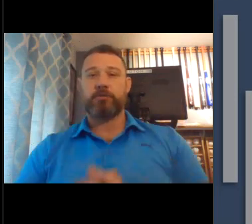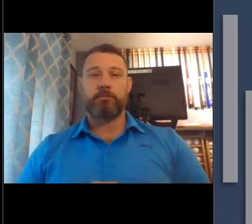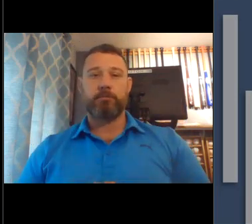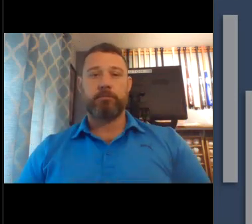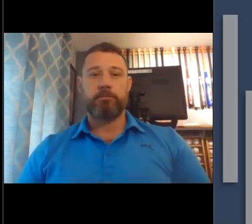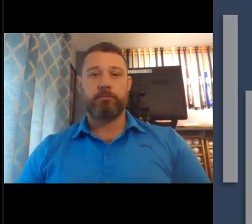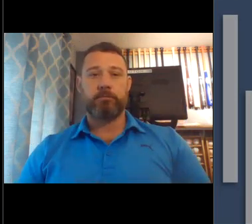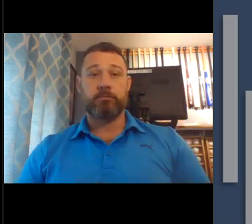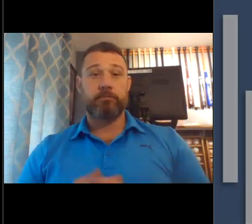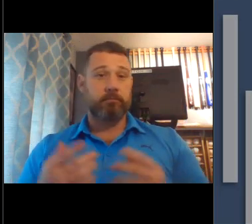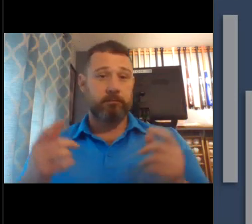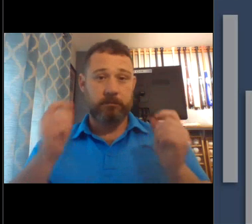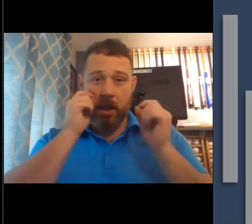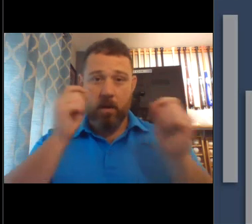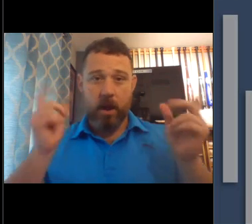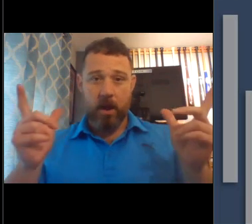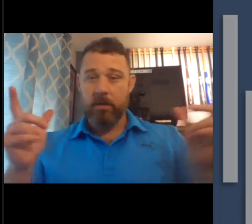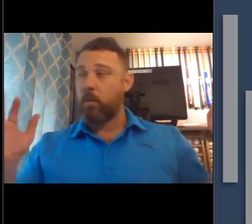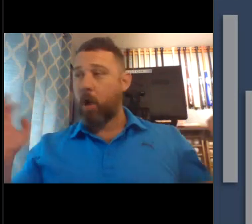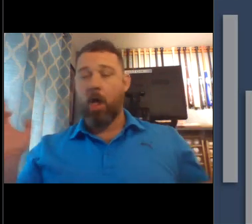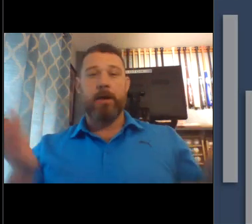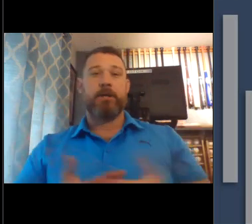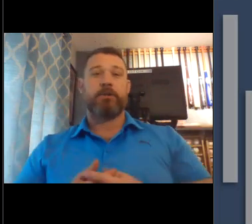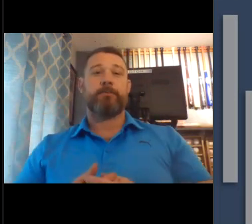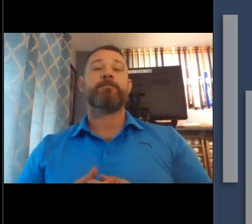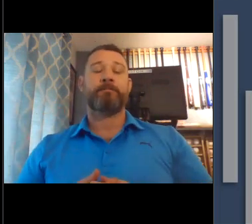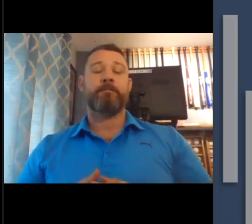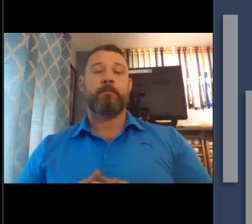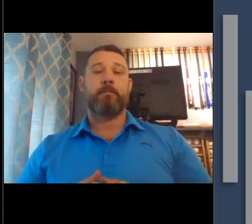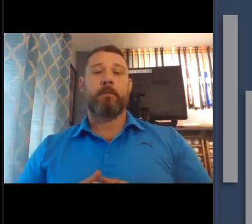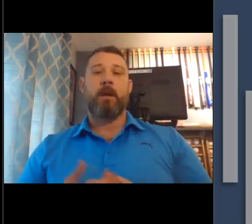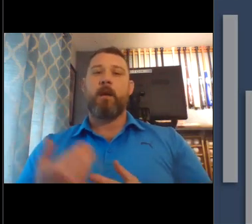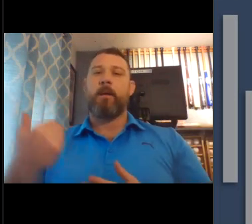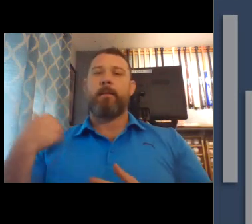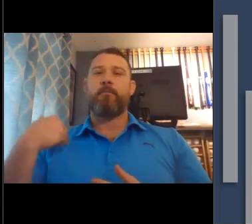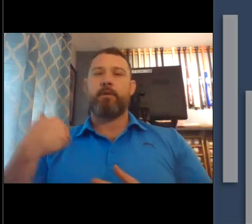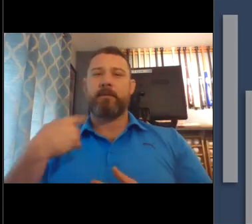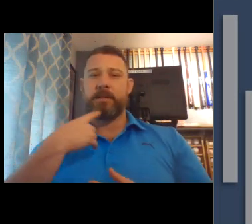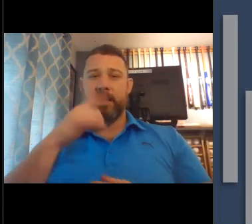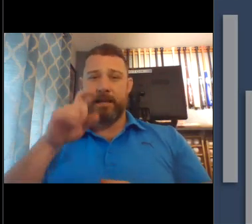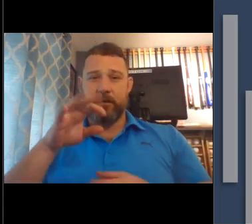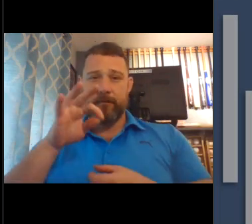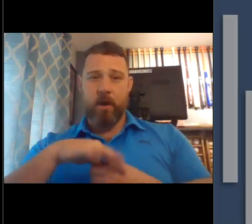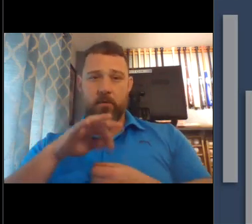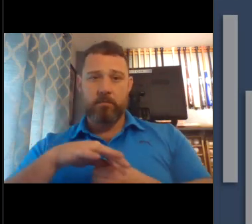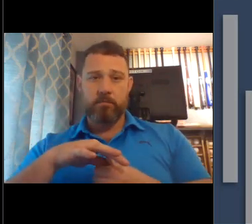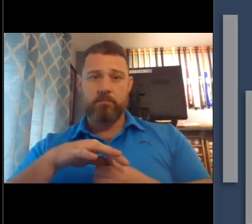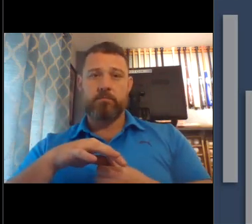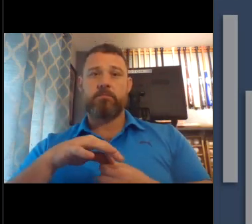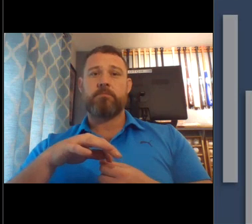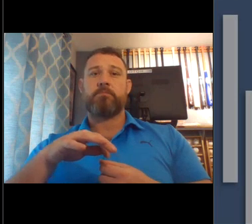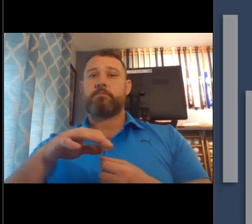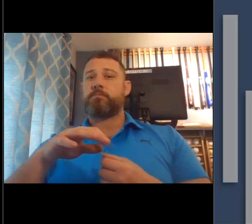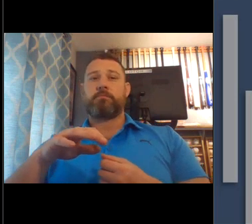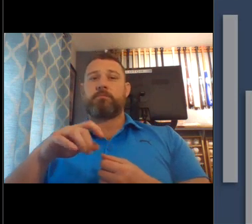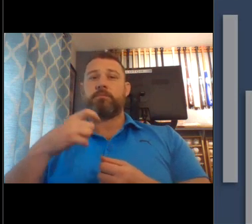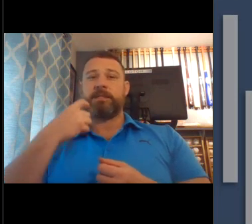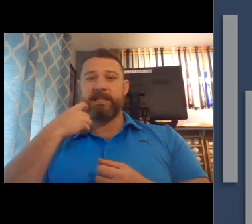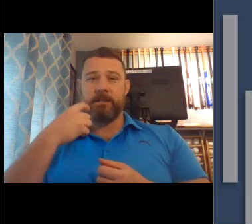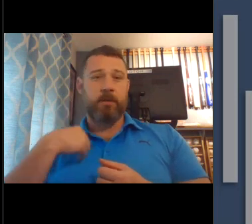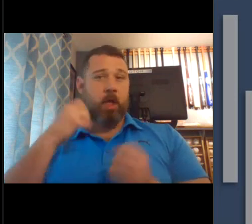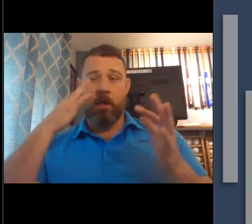Anybody still awake? We're all here, yes. So I had previously said, do we need to vote on it? But since we have all decided